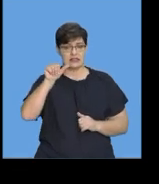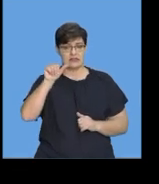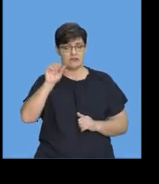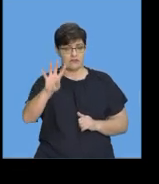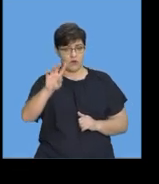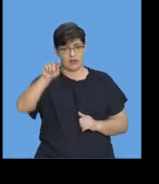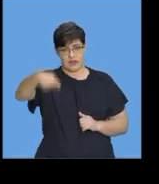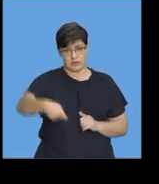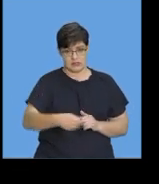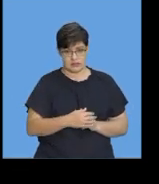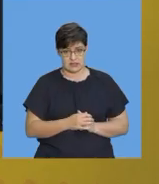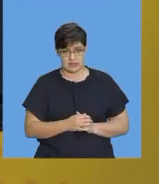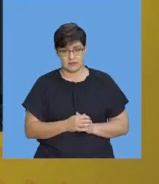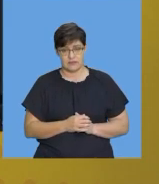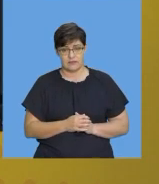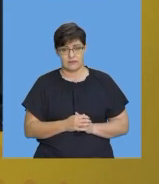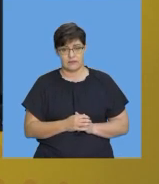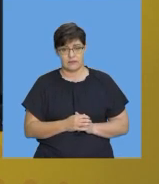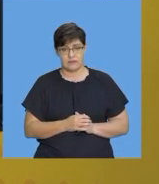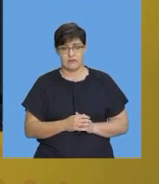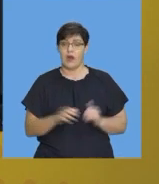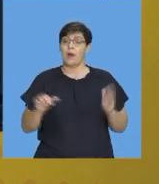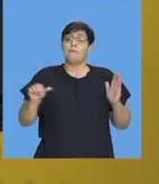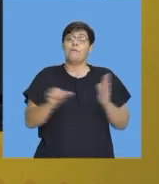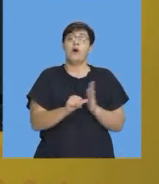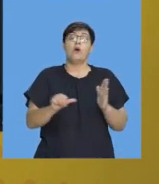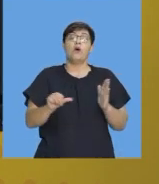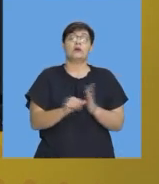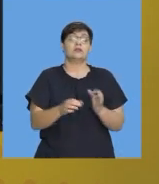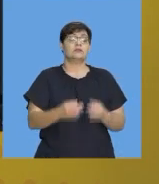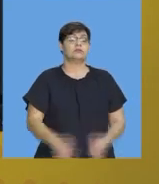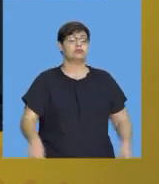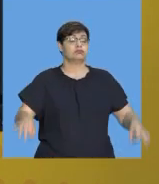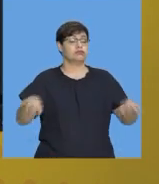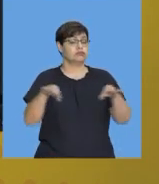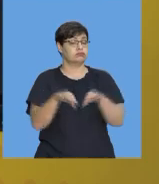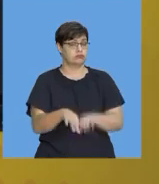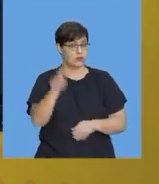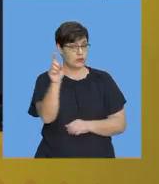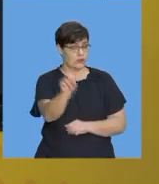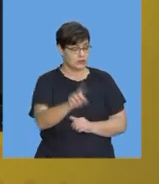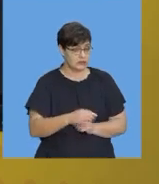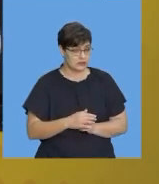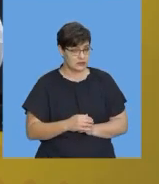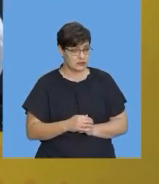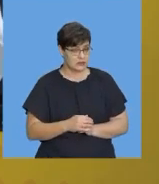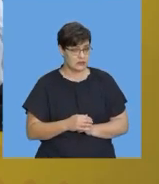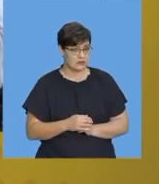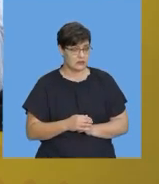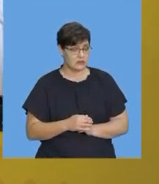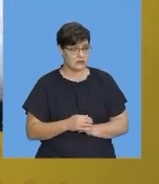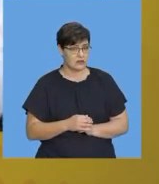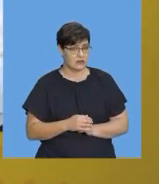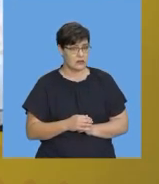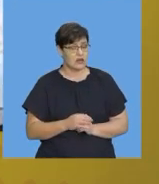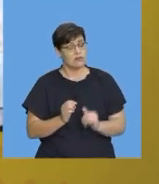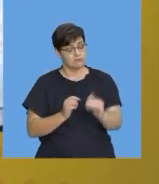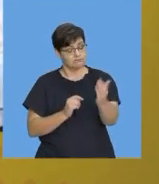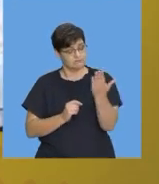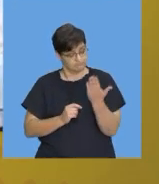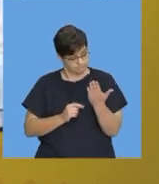11,664,000. Now guys, what is very, very important is to look at the information that is